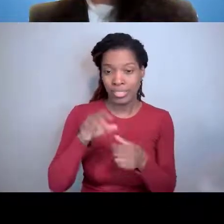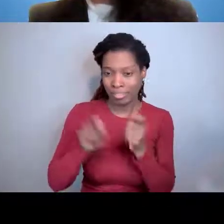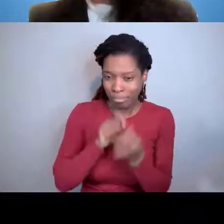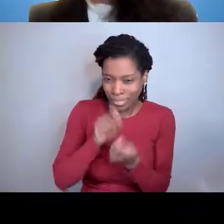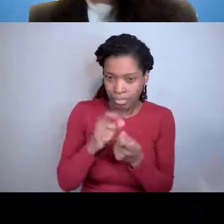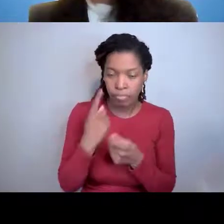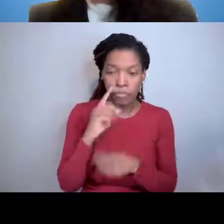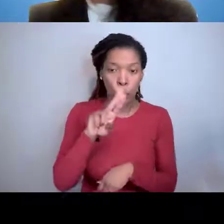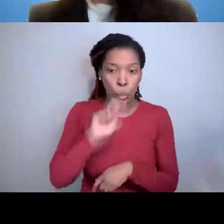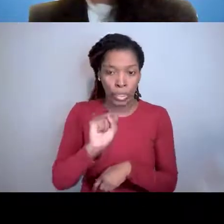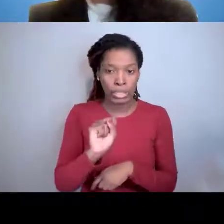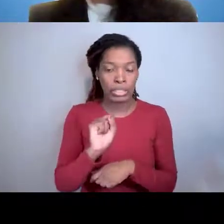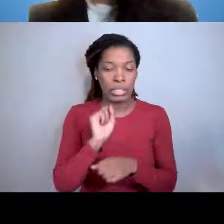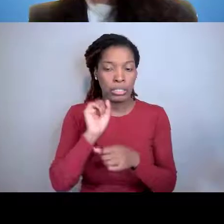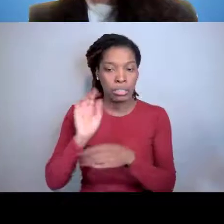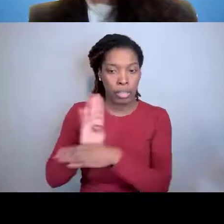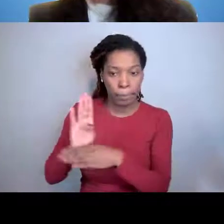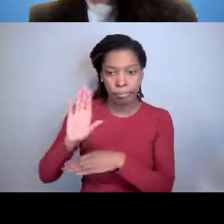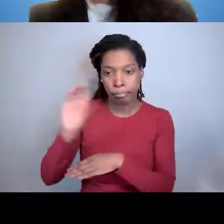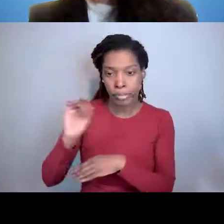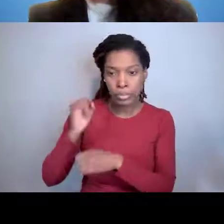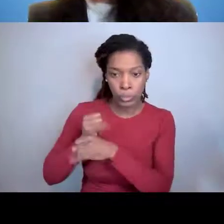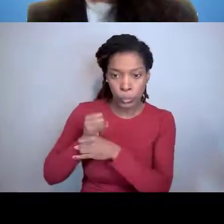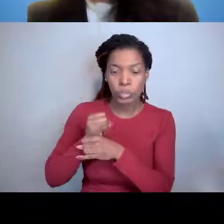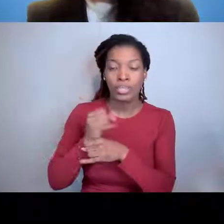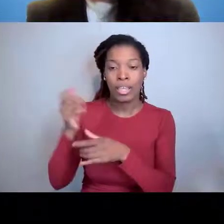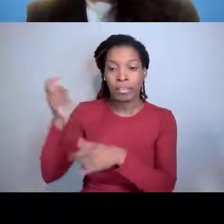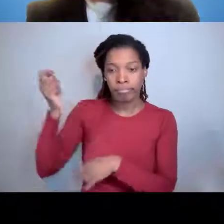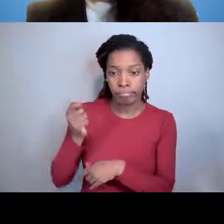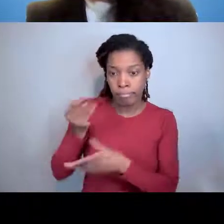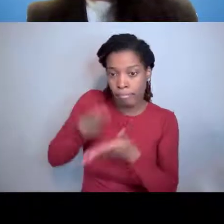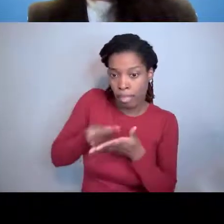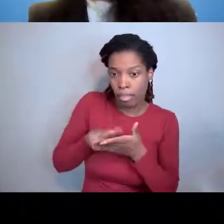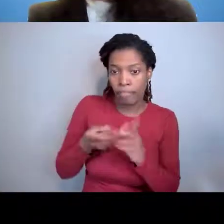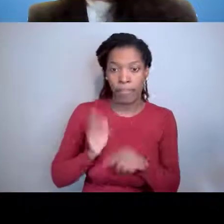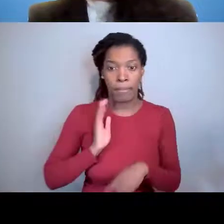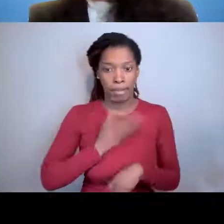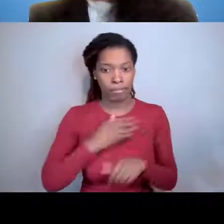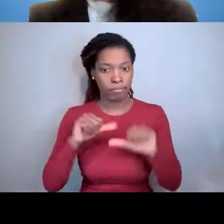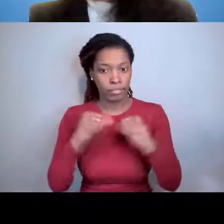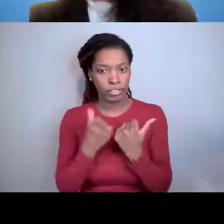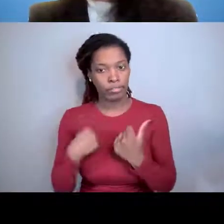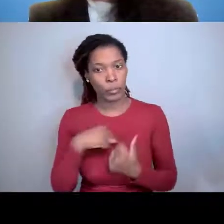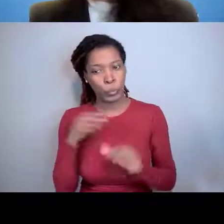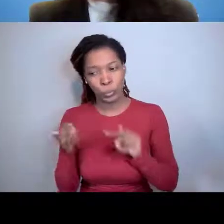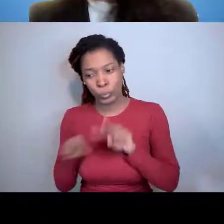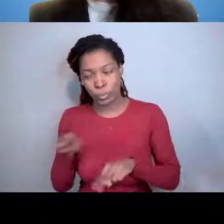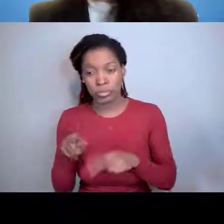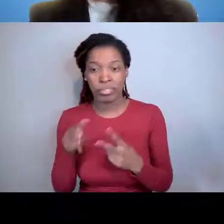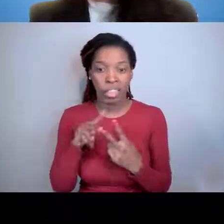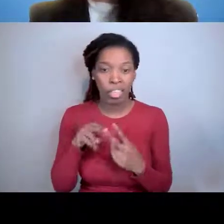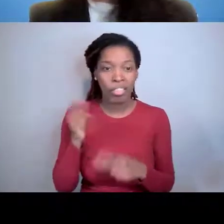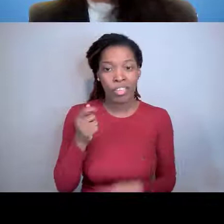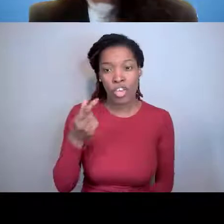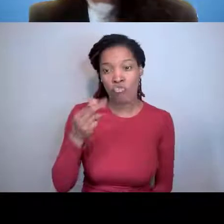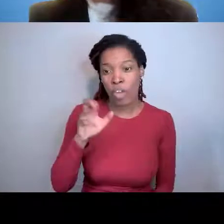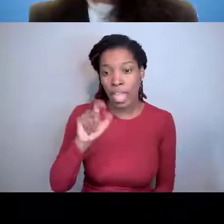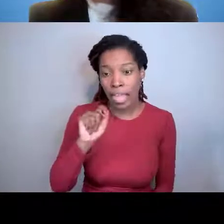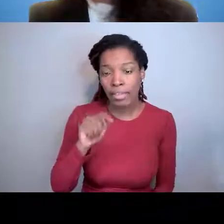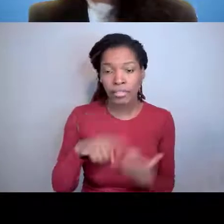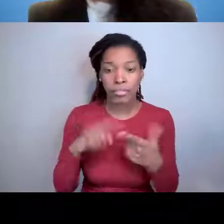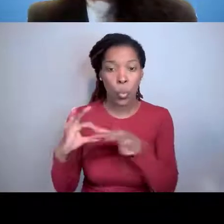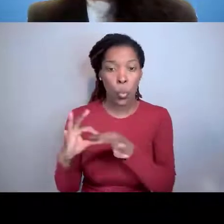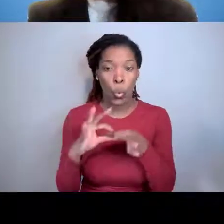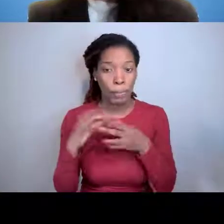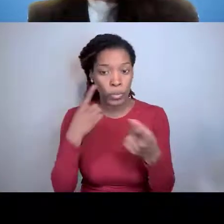institutions that receive funding from the agencies that we oversee, either through a grant, a cooperative agreement, or a